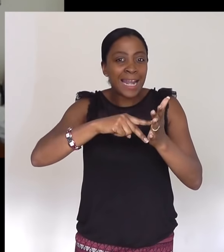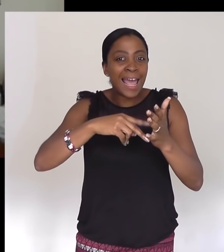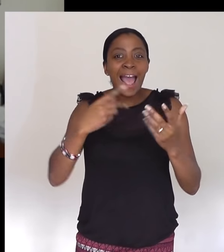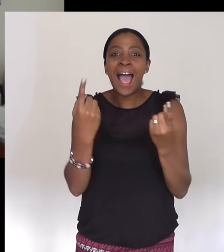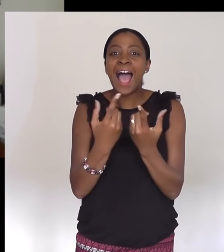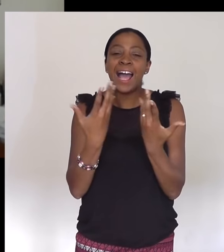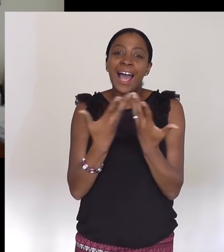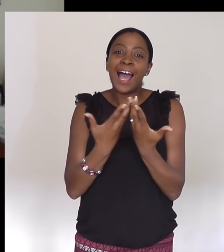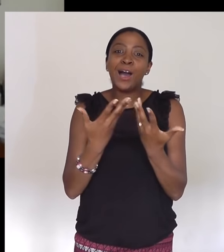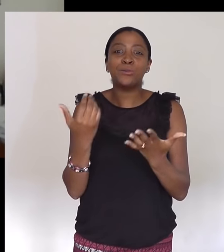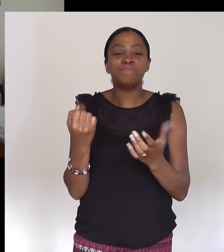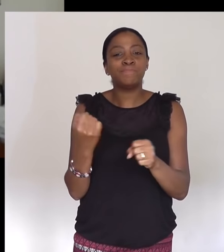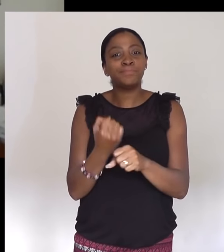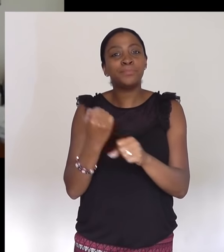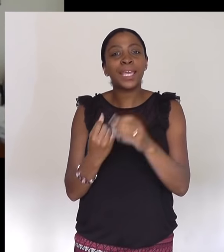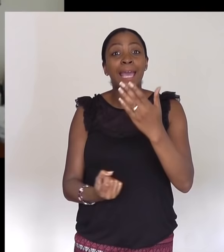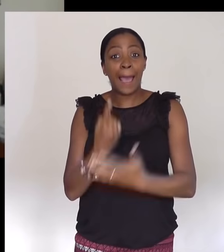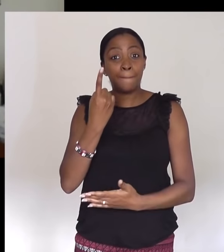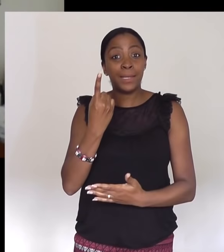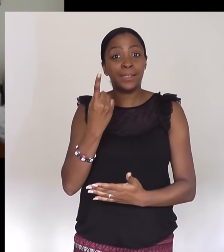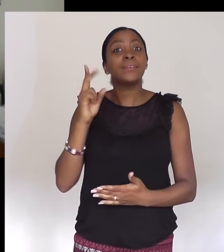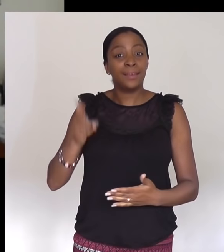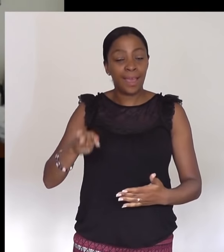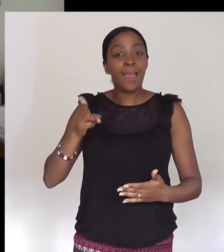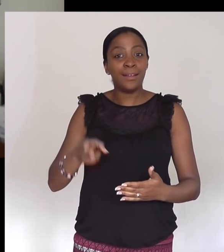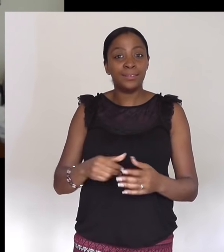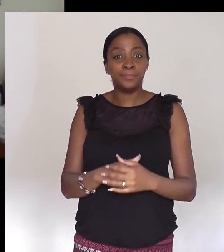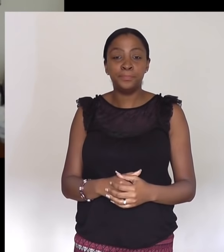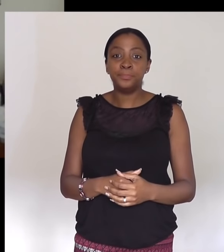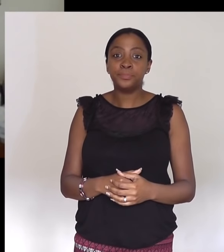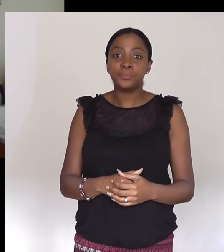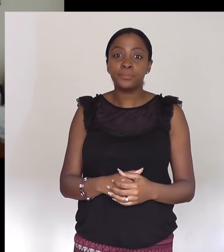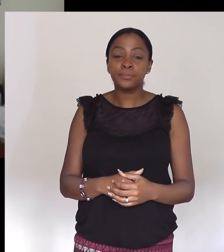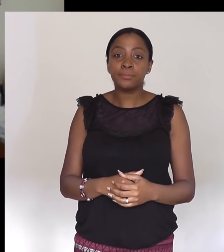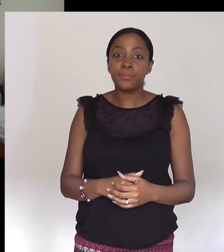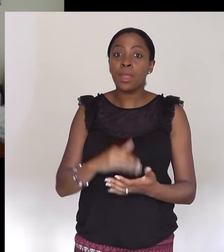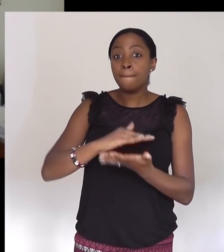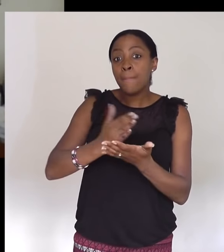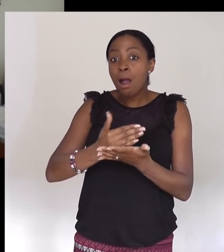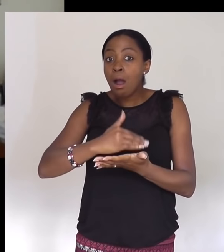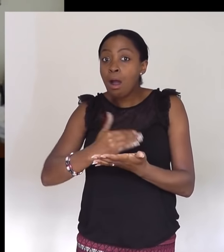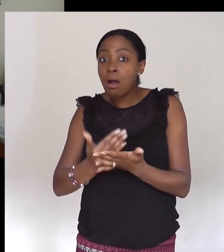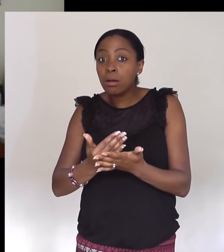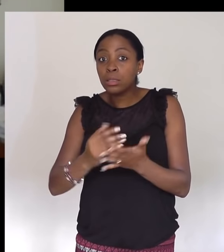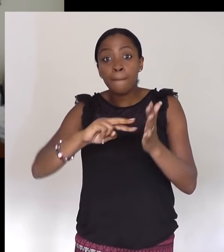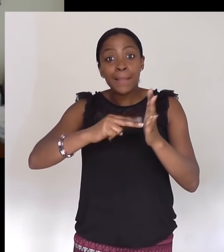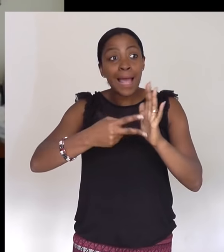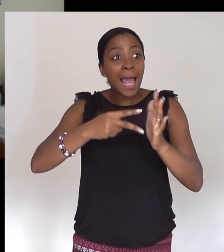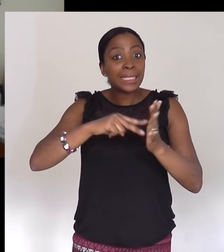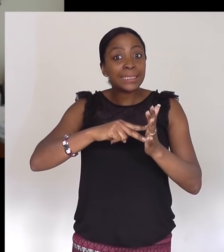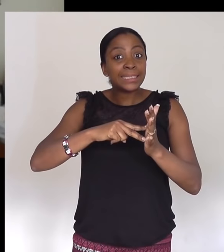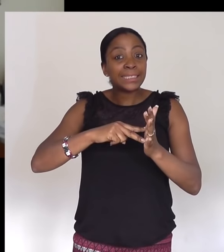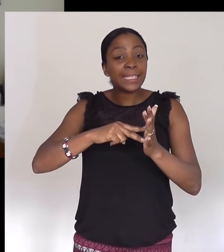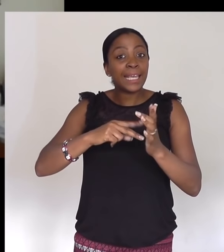to ensure everyone is safe. Now, as part of that process, we're now going to have an update about our